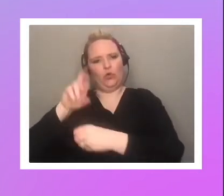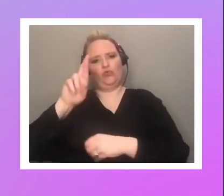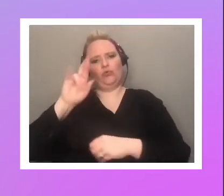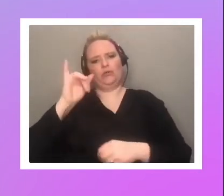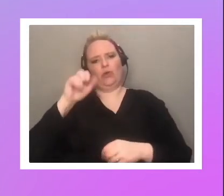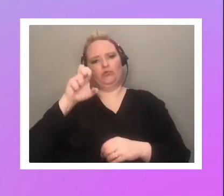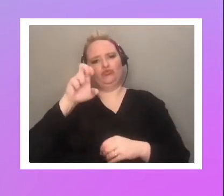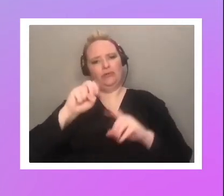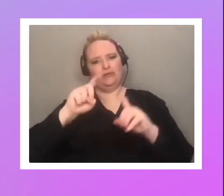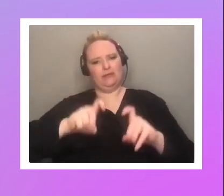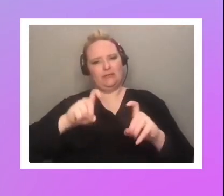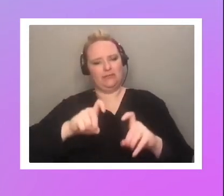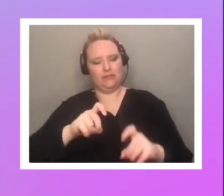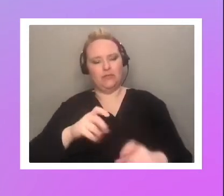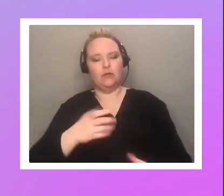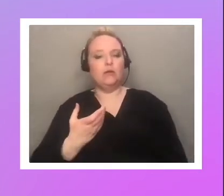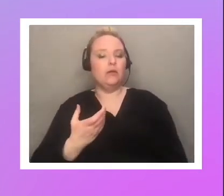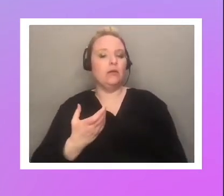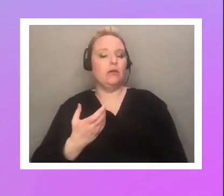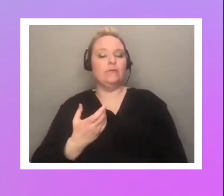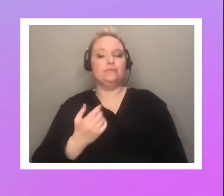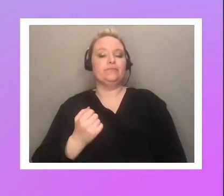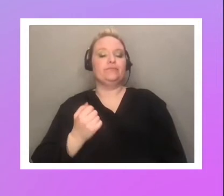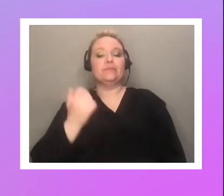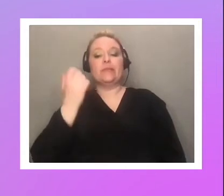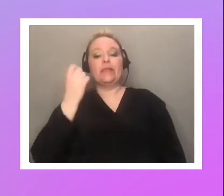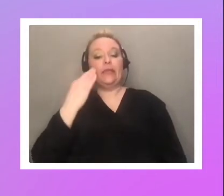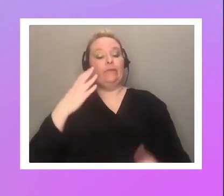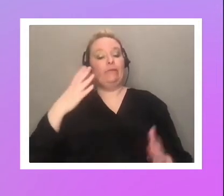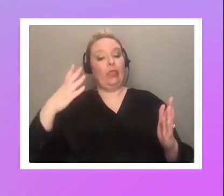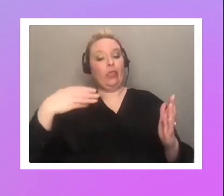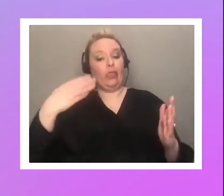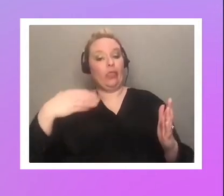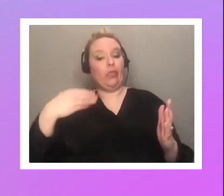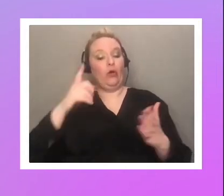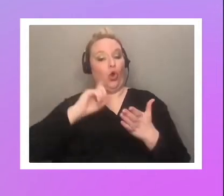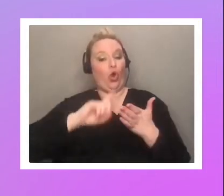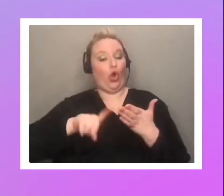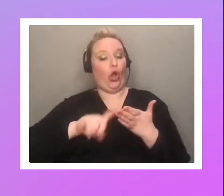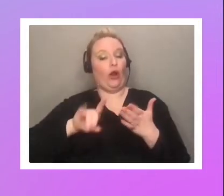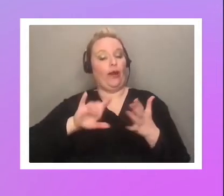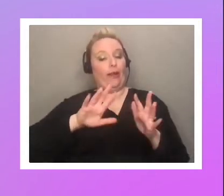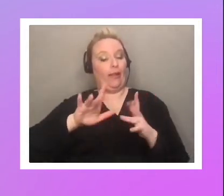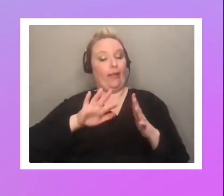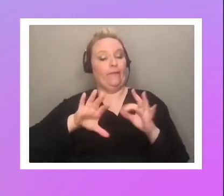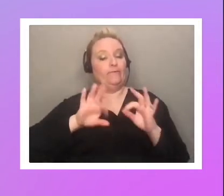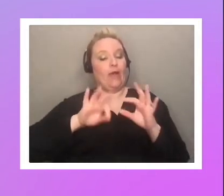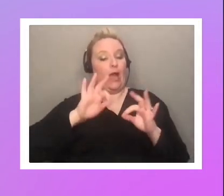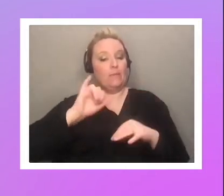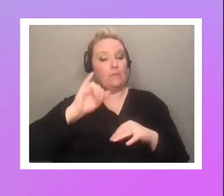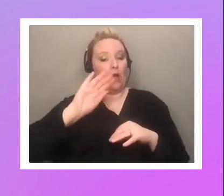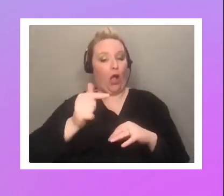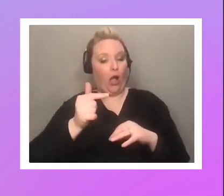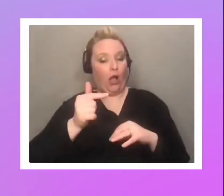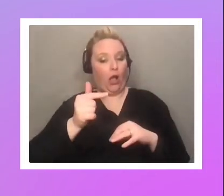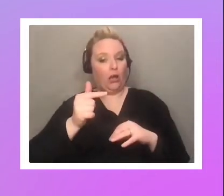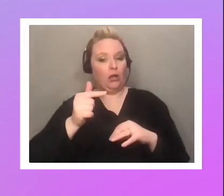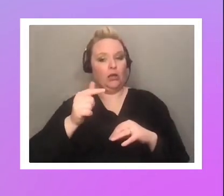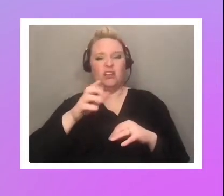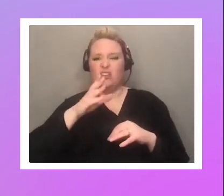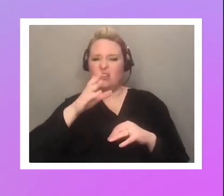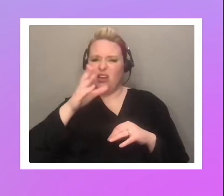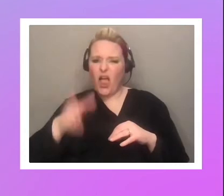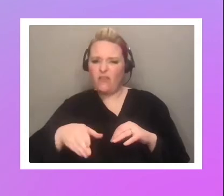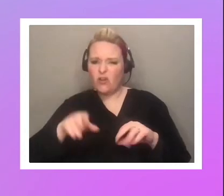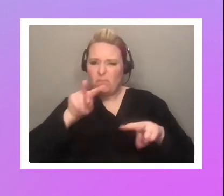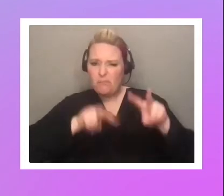It doesn't really do any good if you're going through the trouble of an audit, finding bugs, and then you never monitor